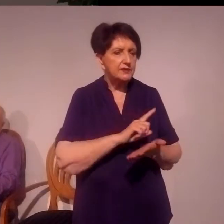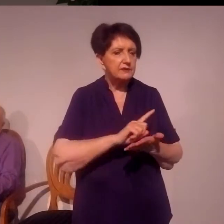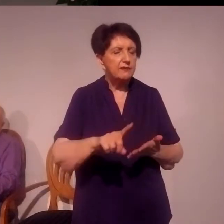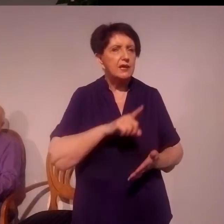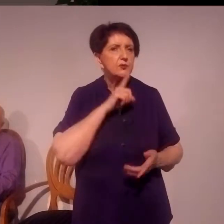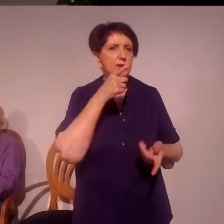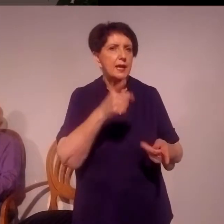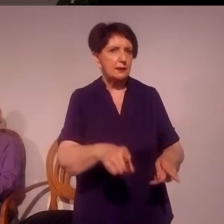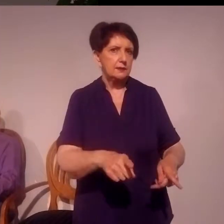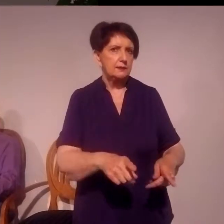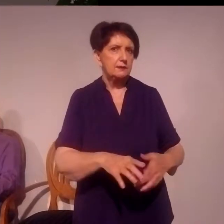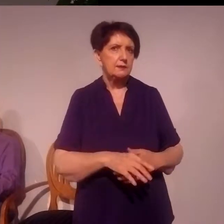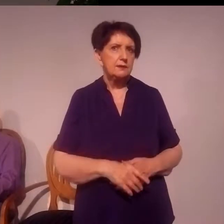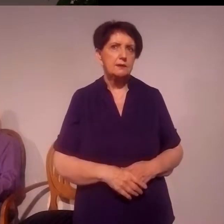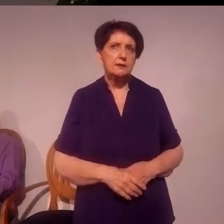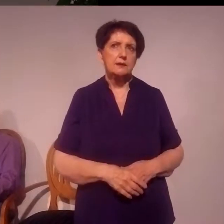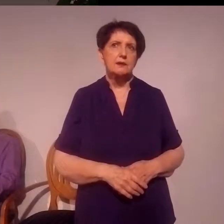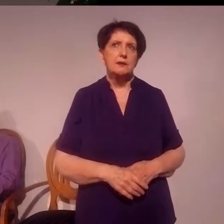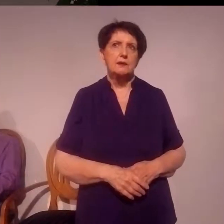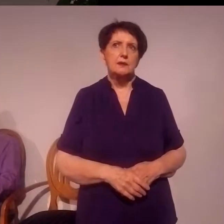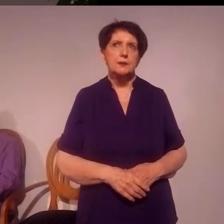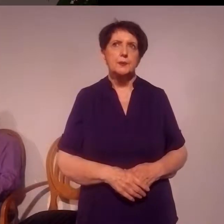reality.